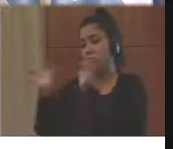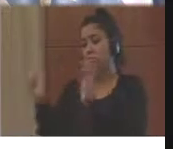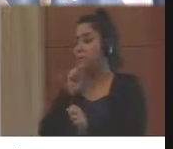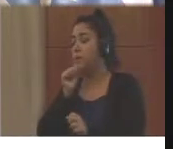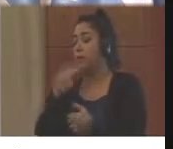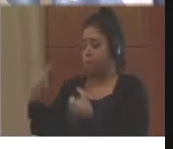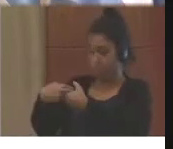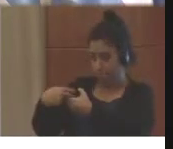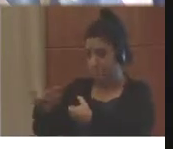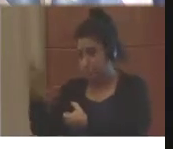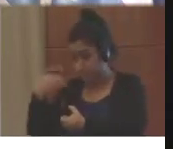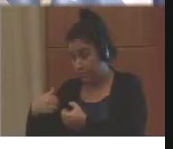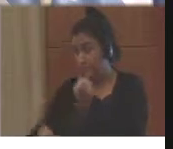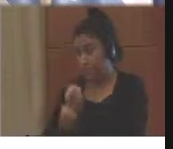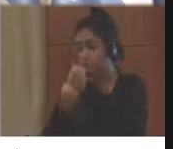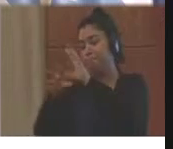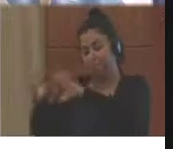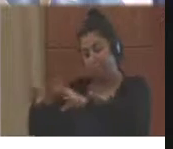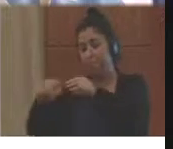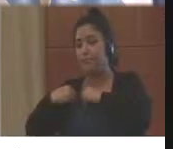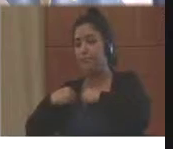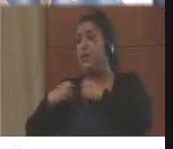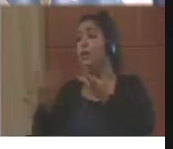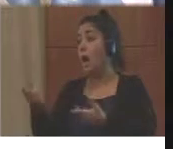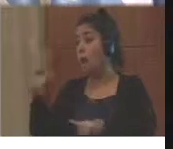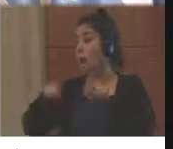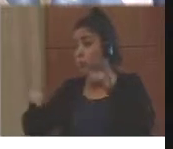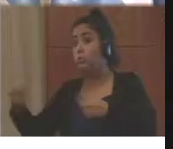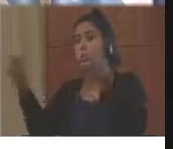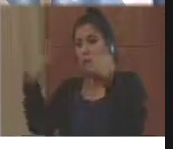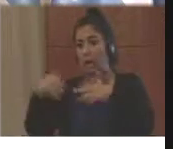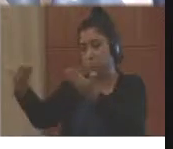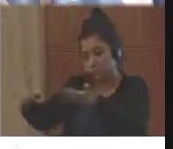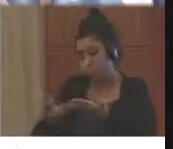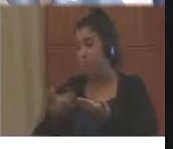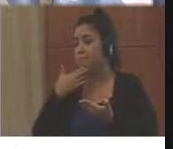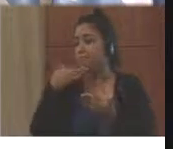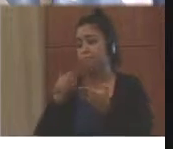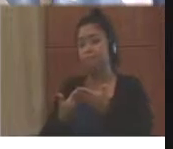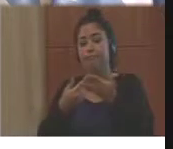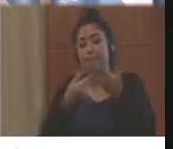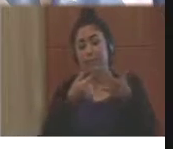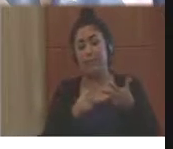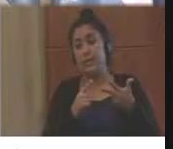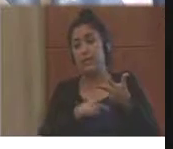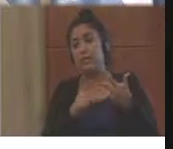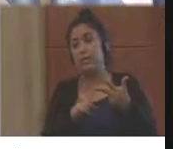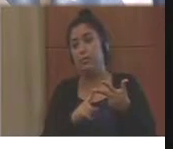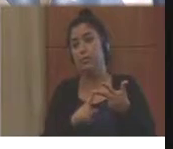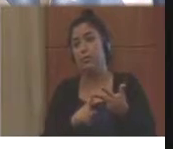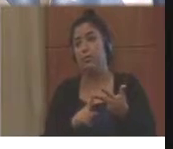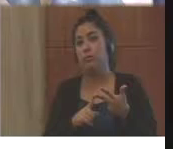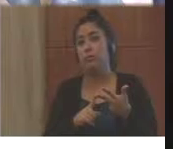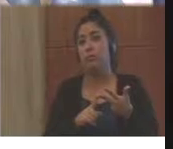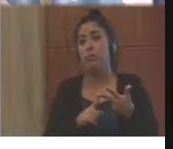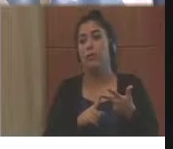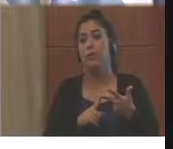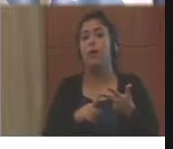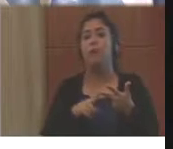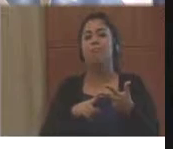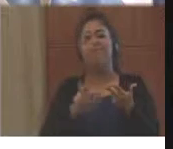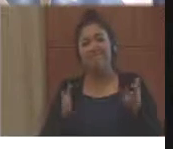new memberships and what we have already submitted in the morning today, and to identify and socialize